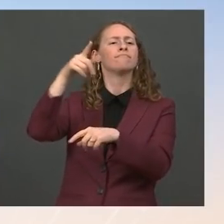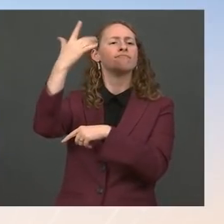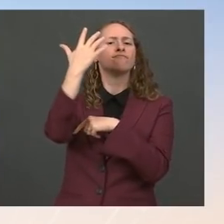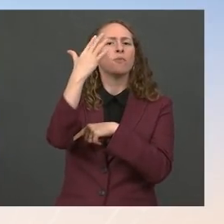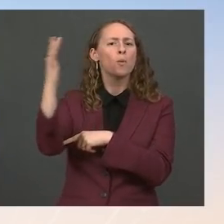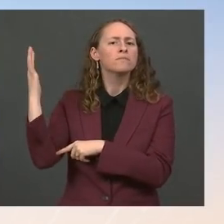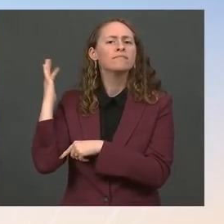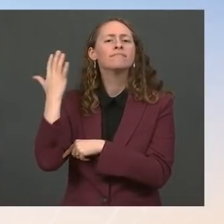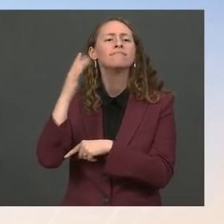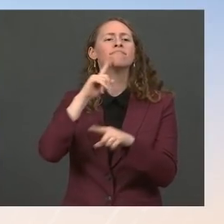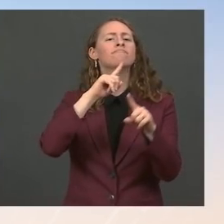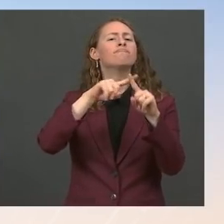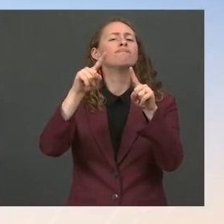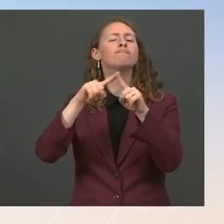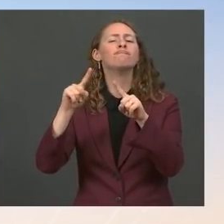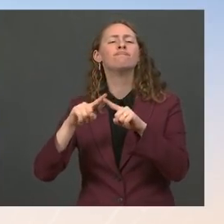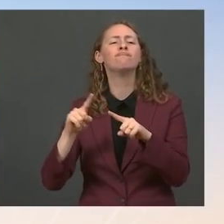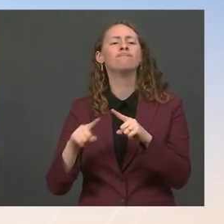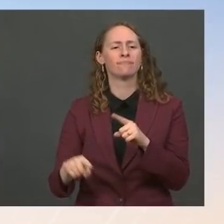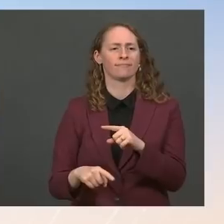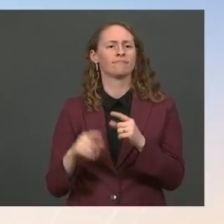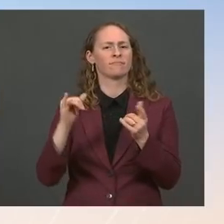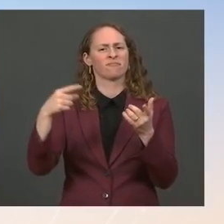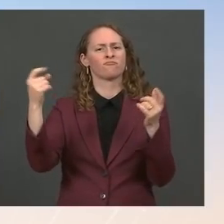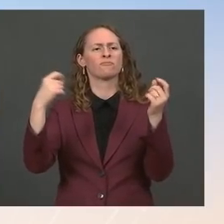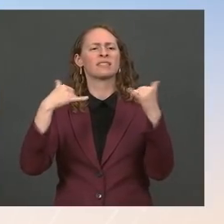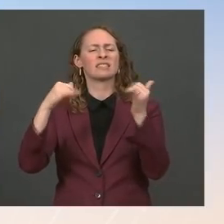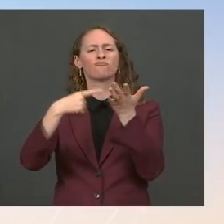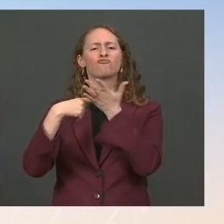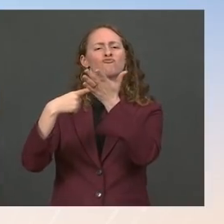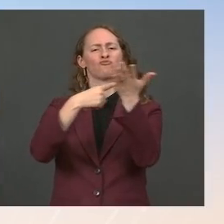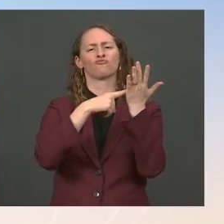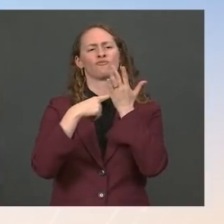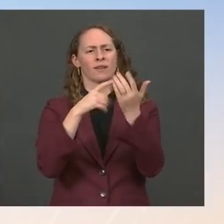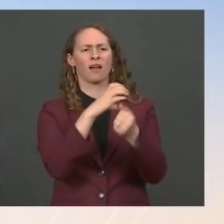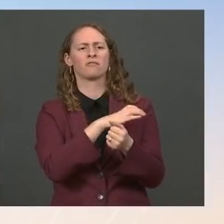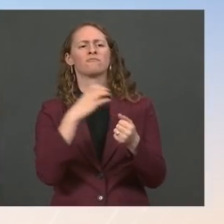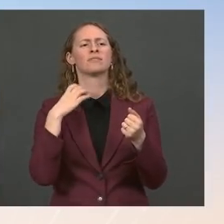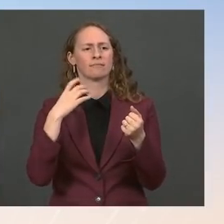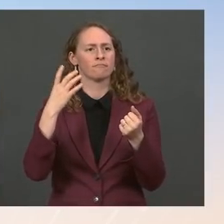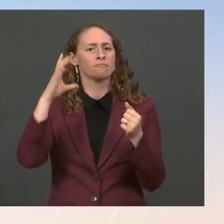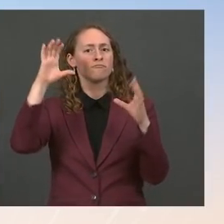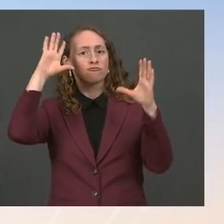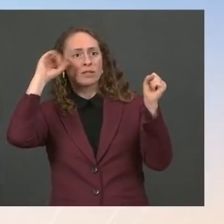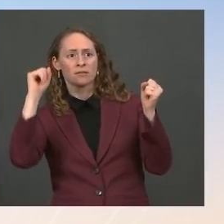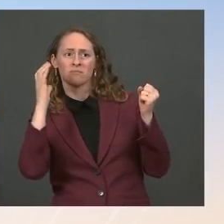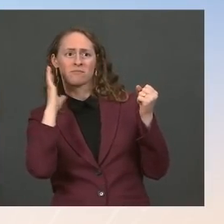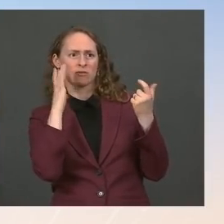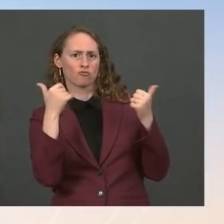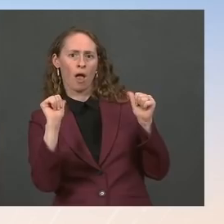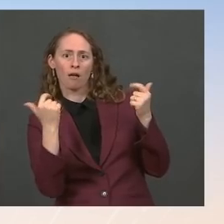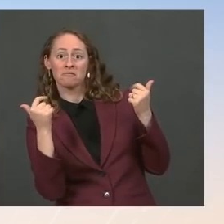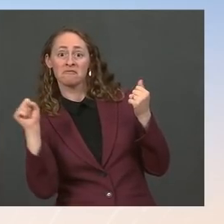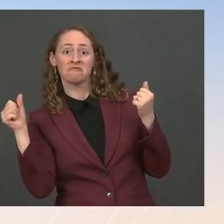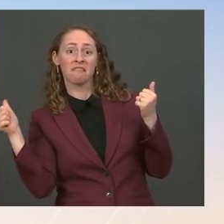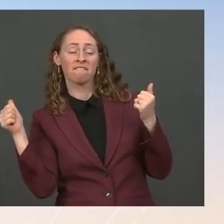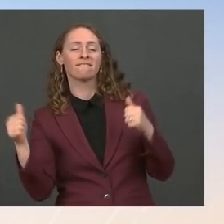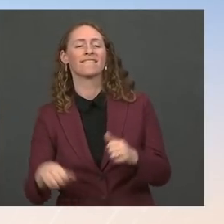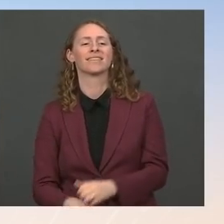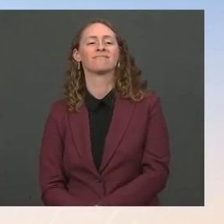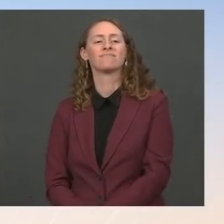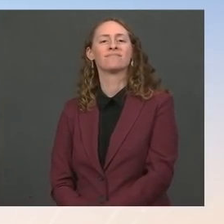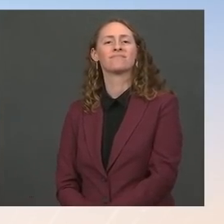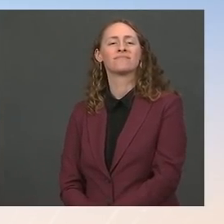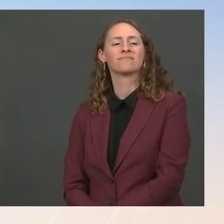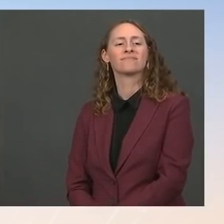are part of both discussions with Congress and discussions of what the president can do independently. Carbon tax, is that a part of those discussions?